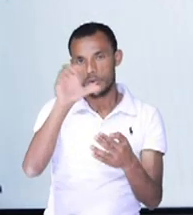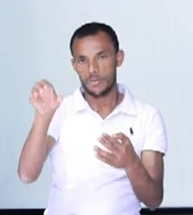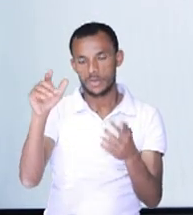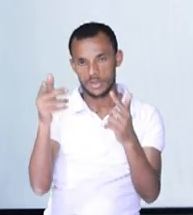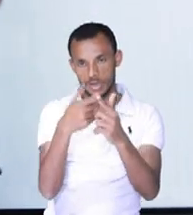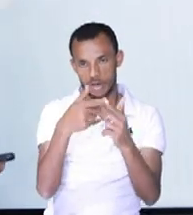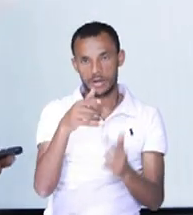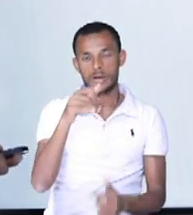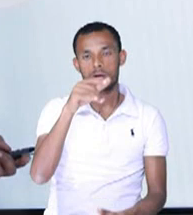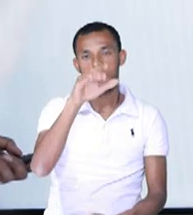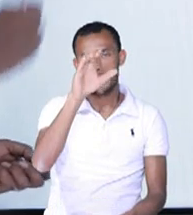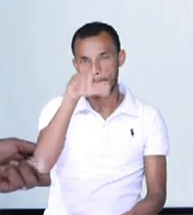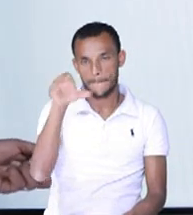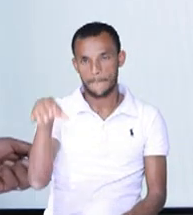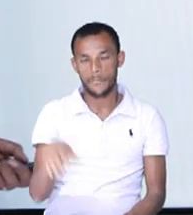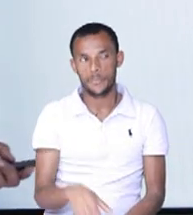be.